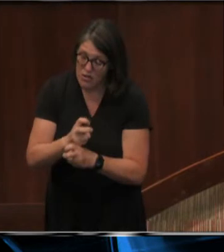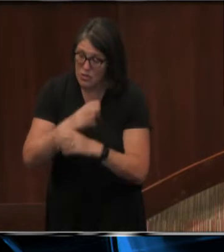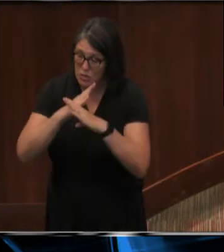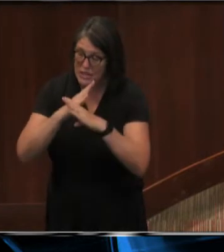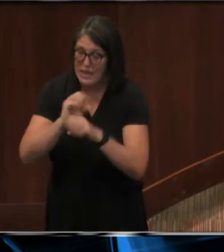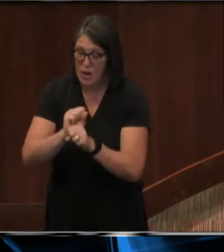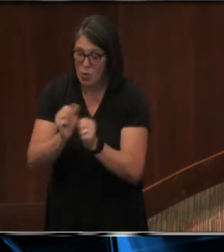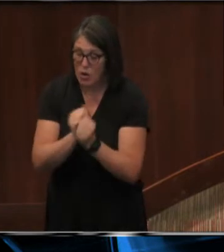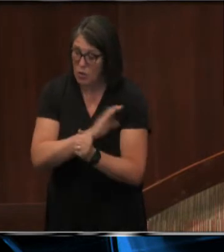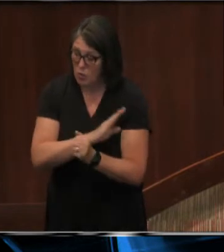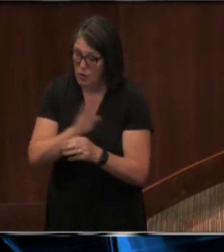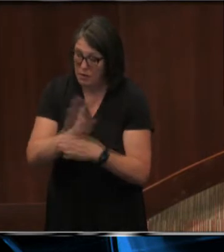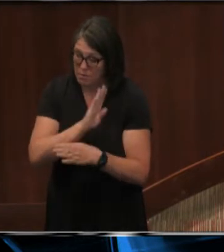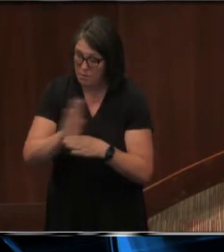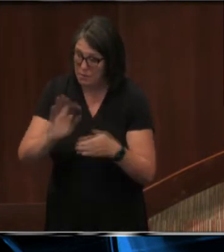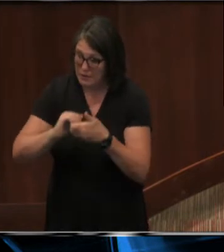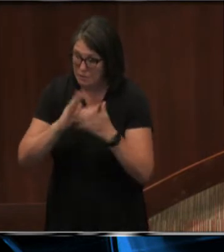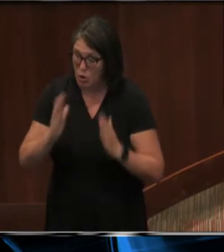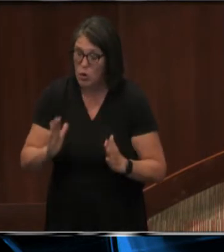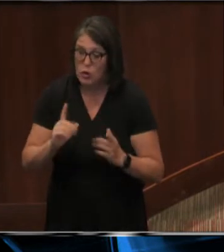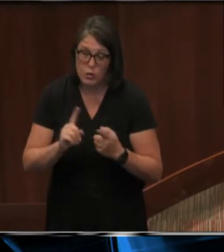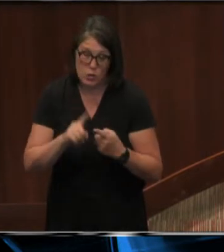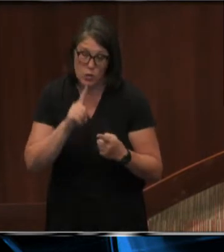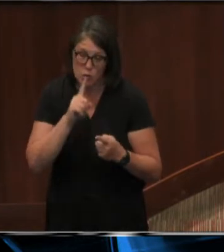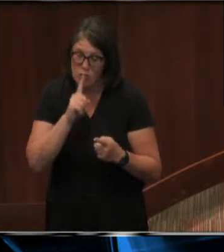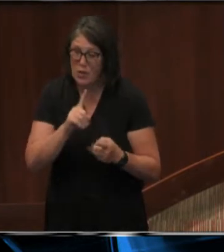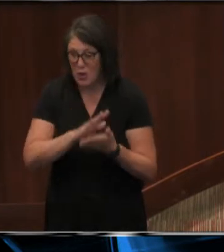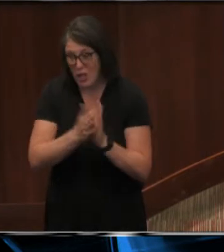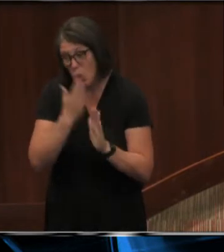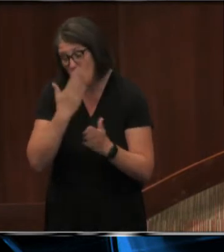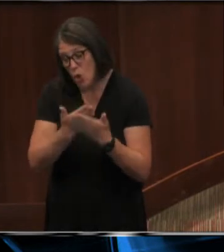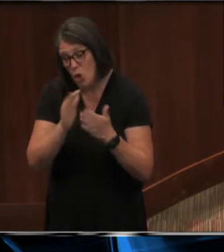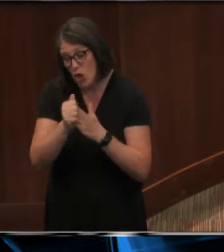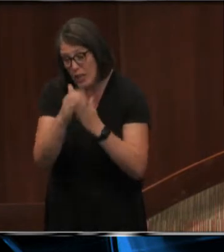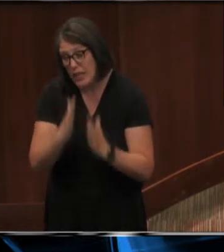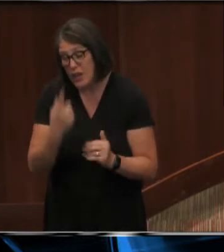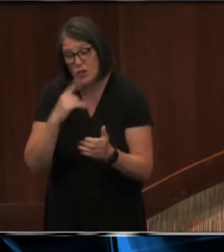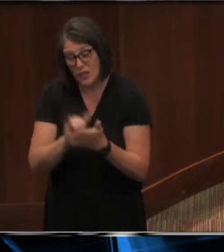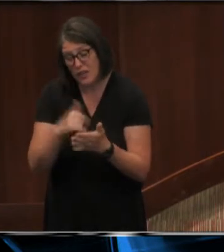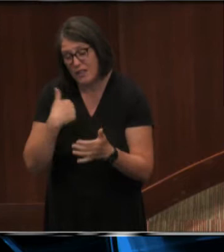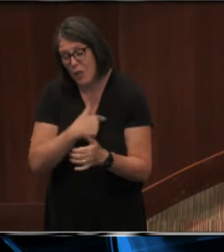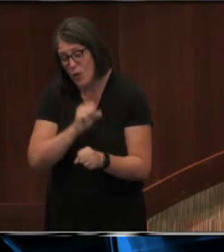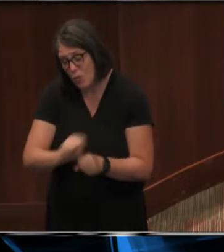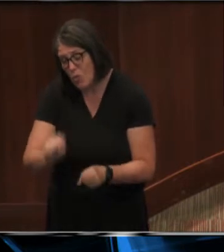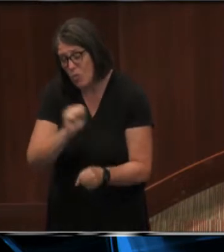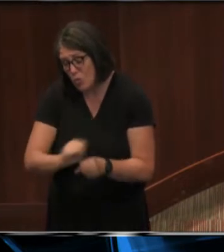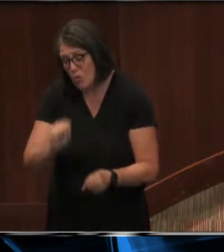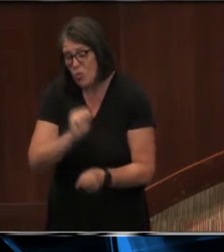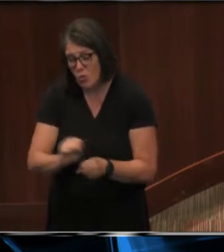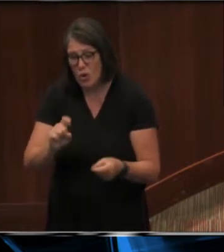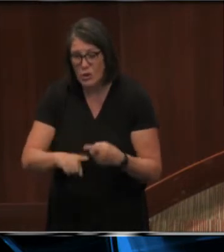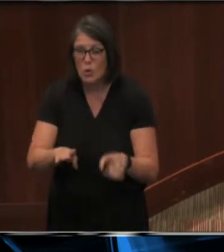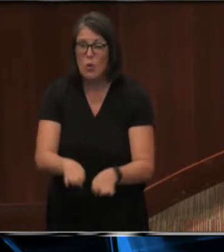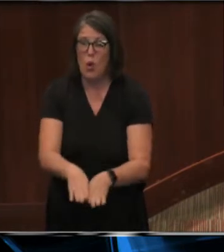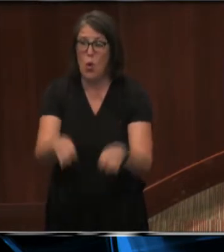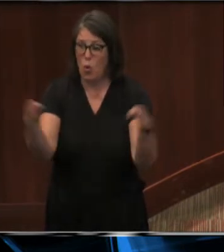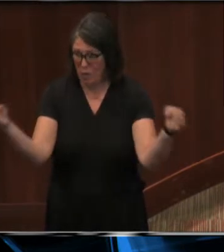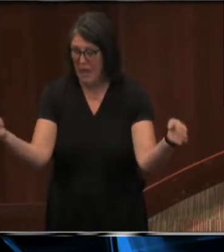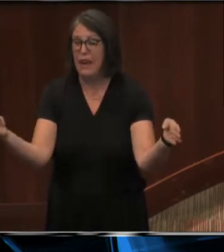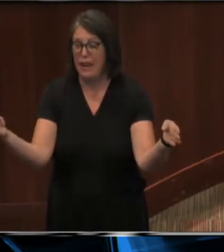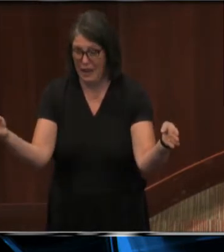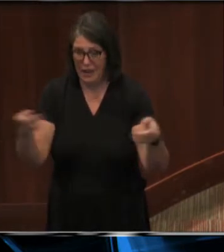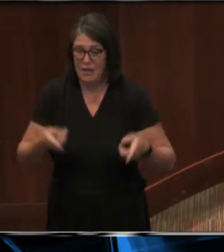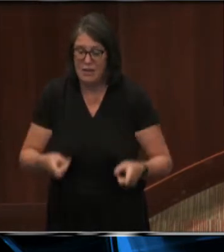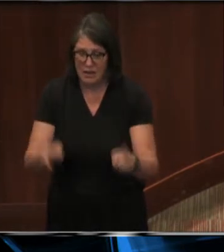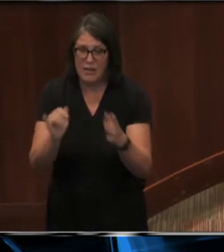working with our business partners to be good stewards of this resource that we work so diligently to get open in